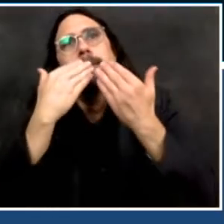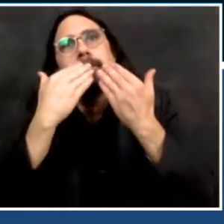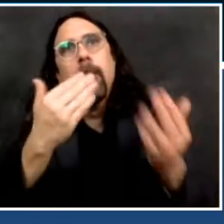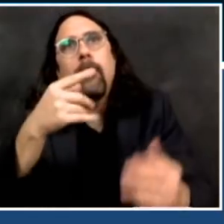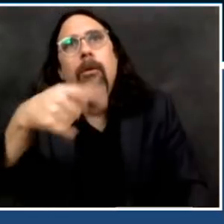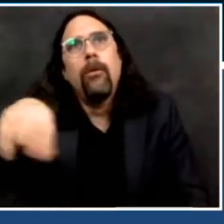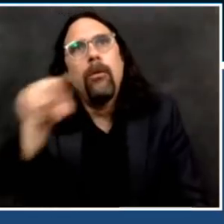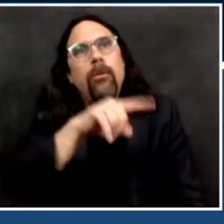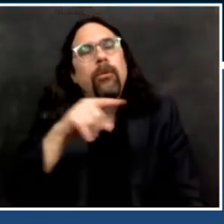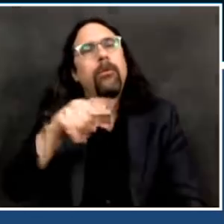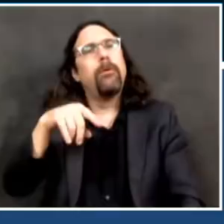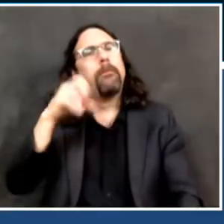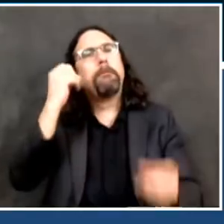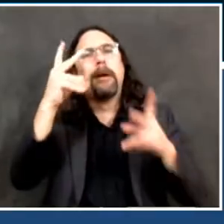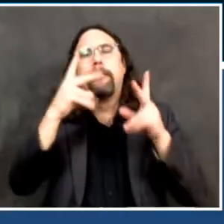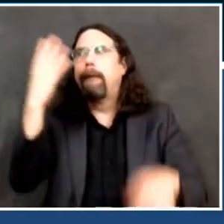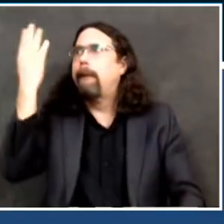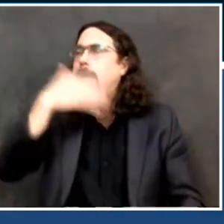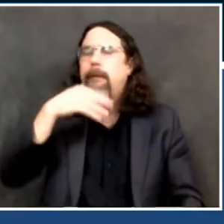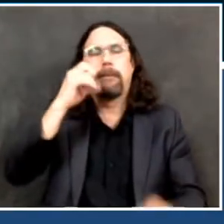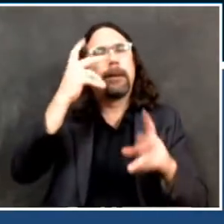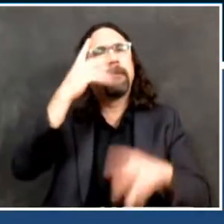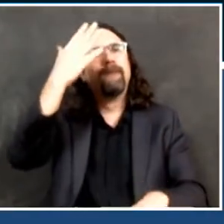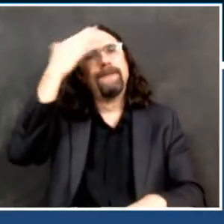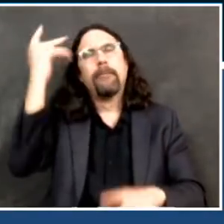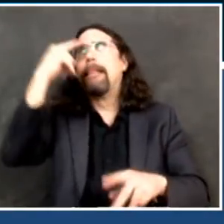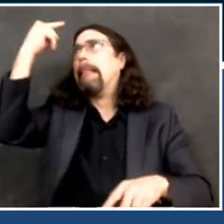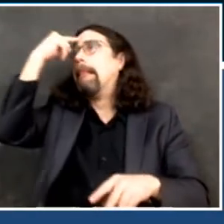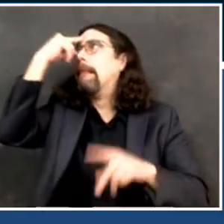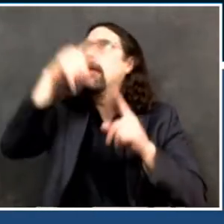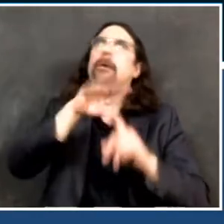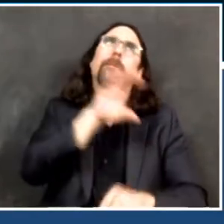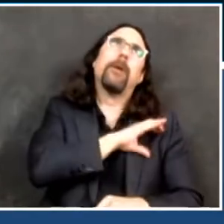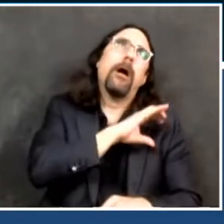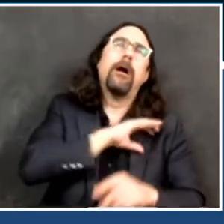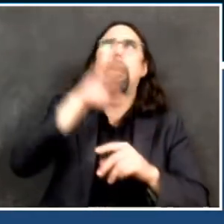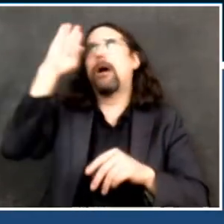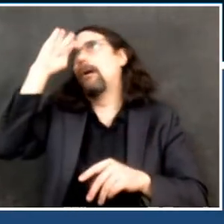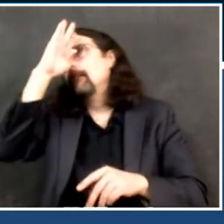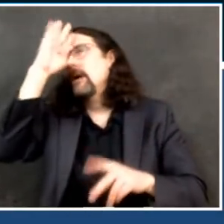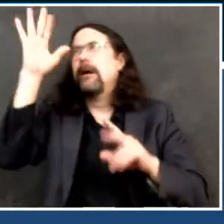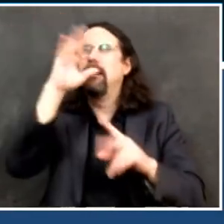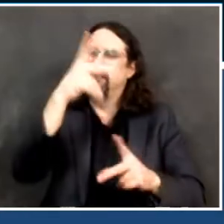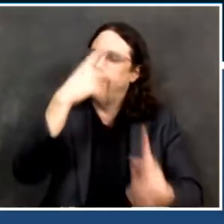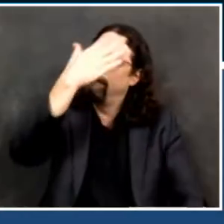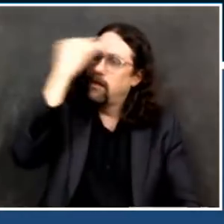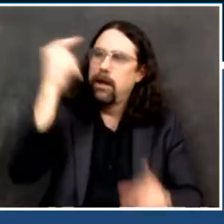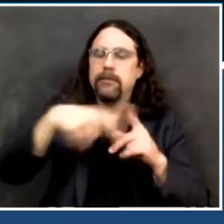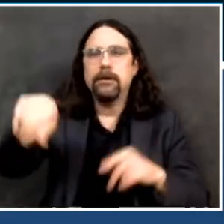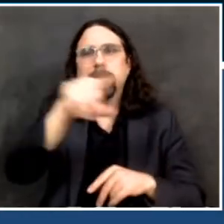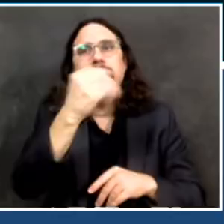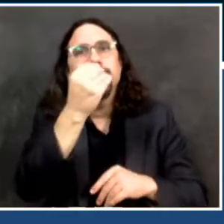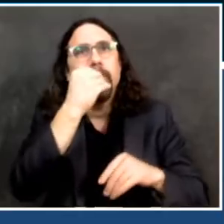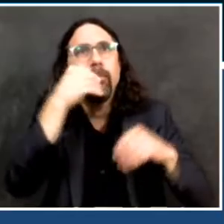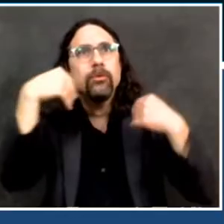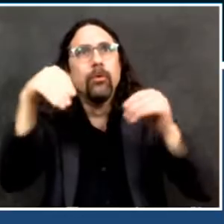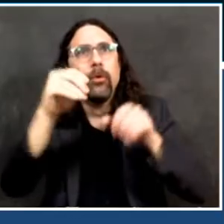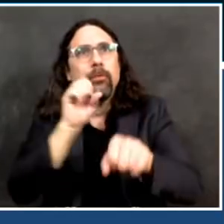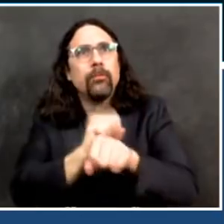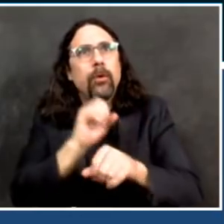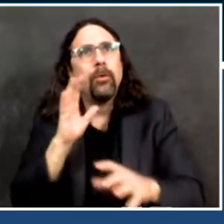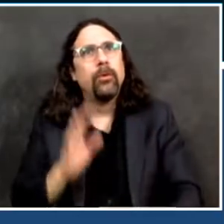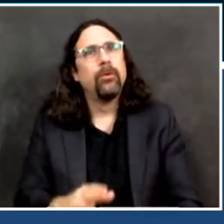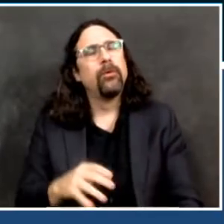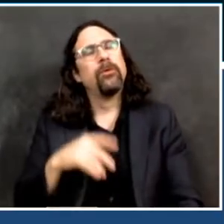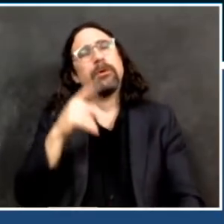We talk, and we rightfully talk, about the heroism of our healthcare workers, our first responders. They've been absolutely amazing, battling through this